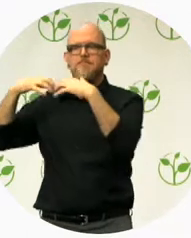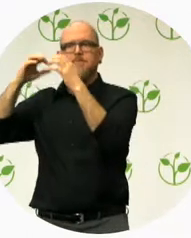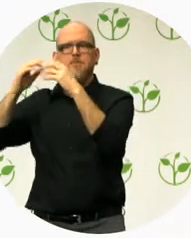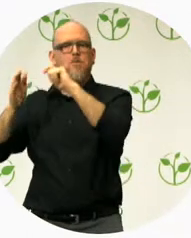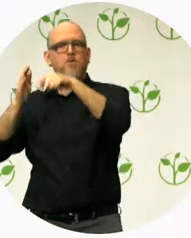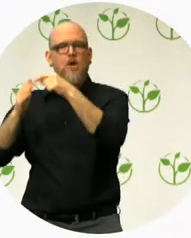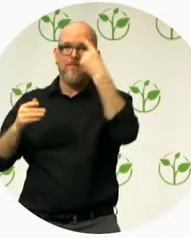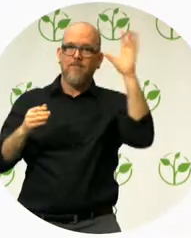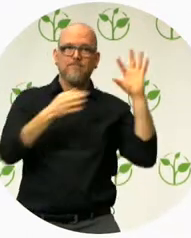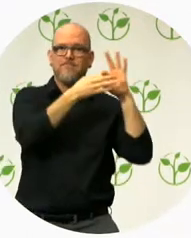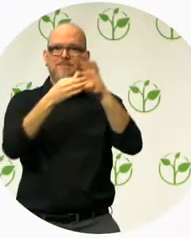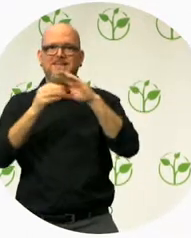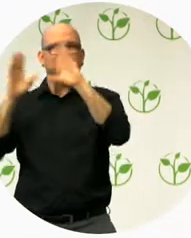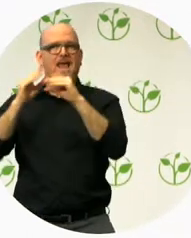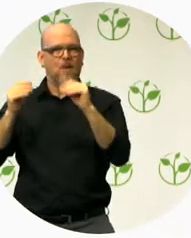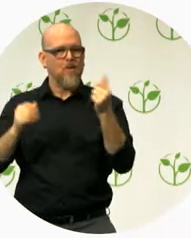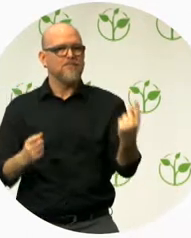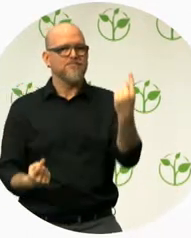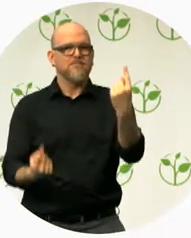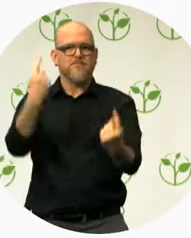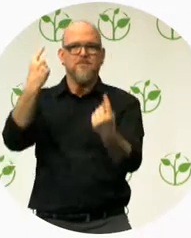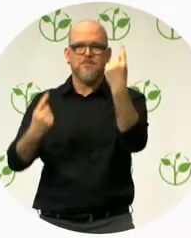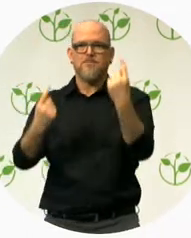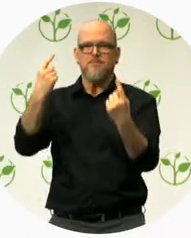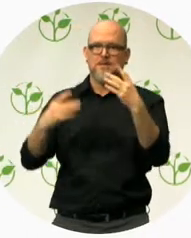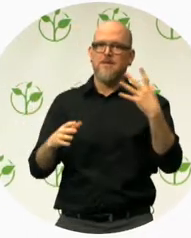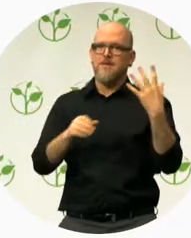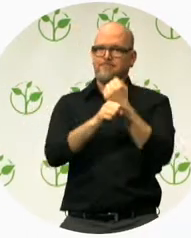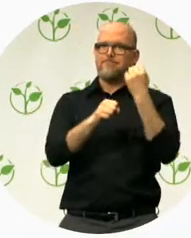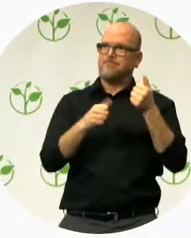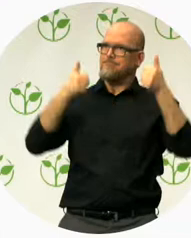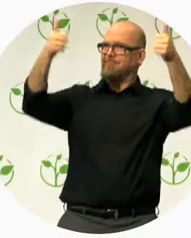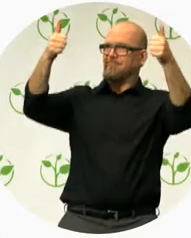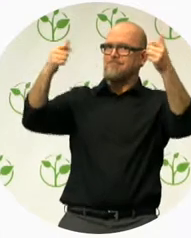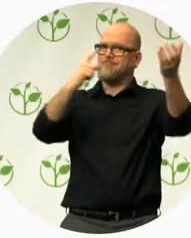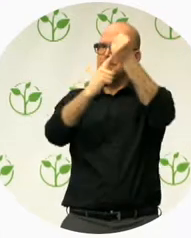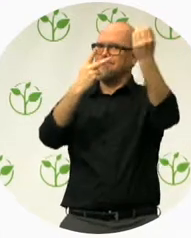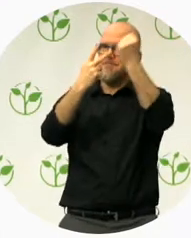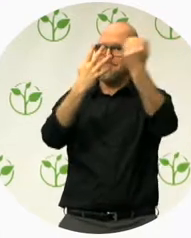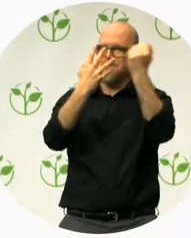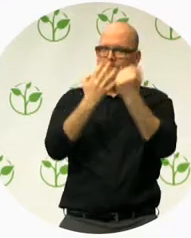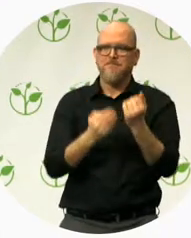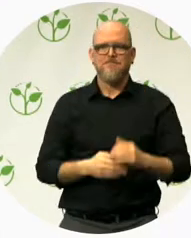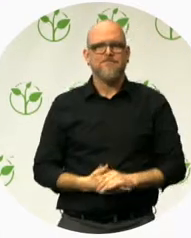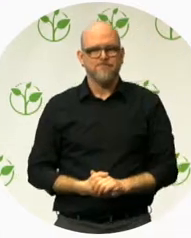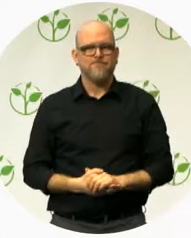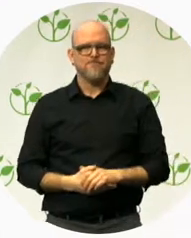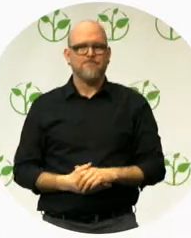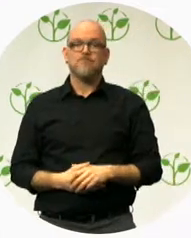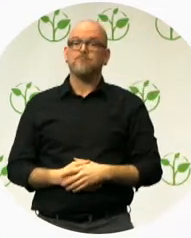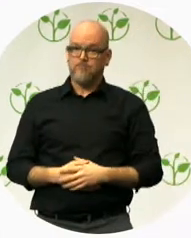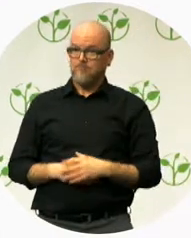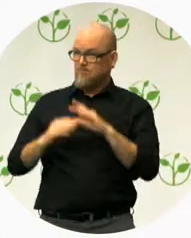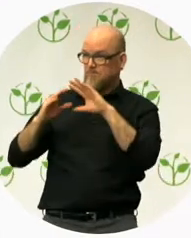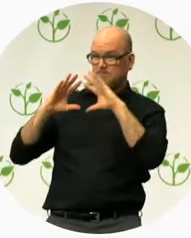ones in our report. And almost all of these 83